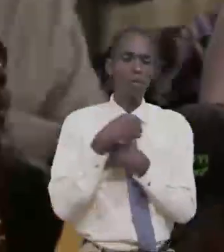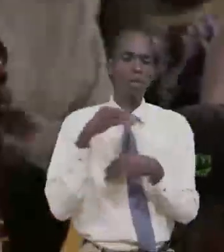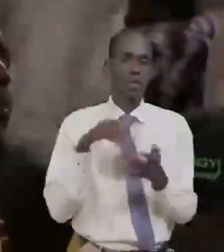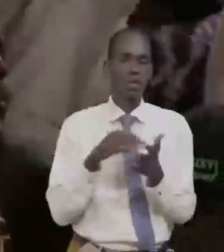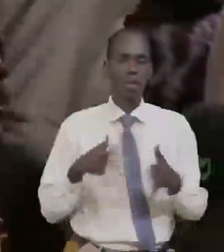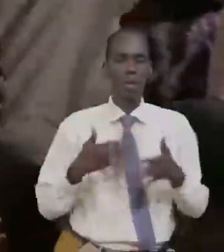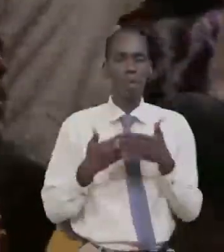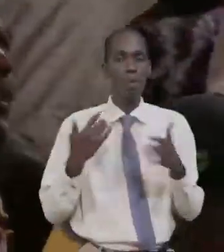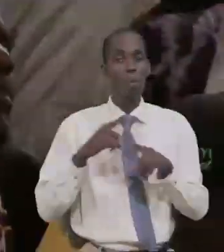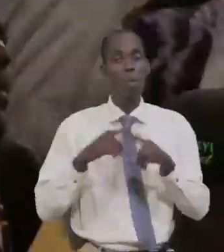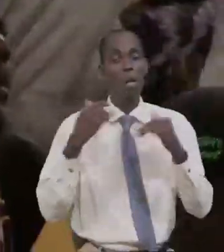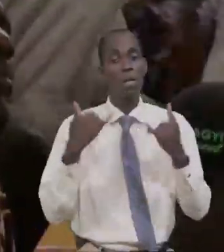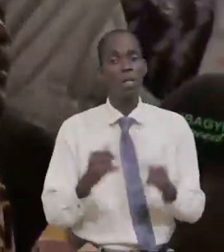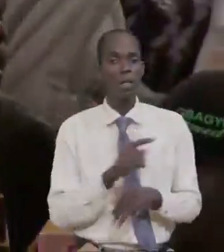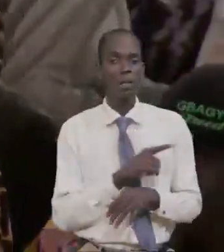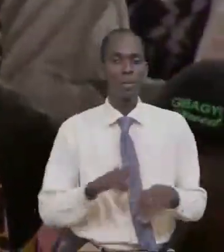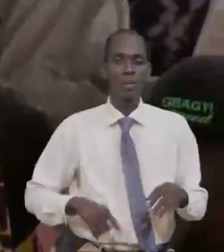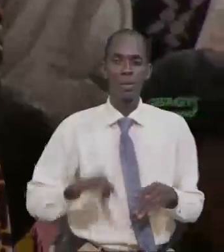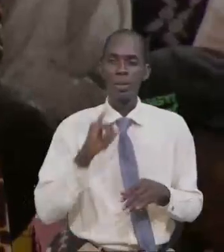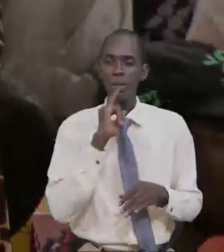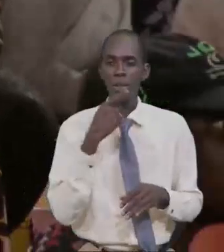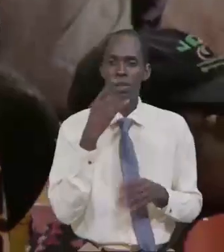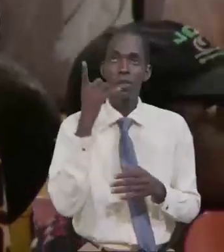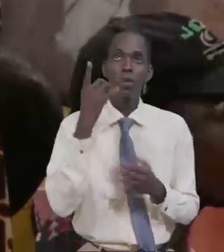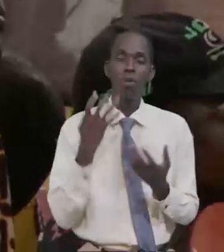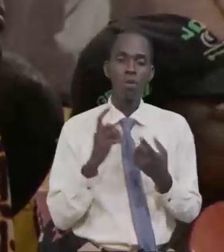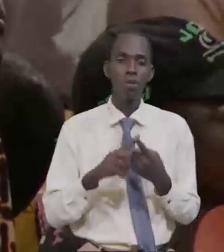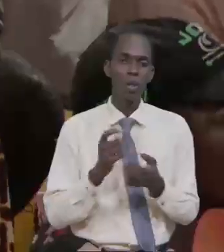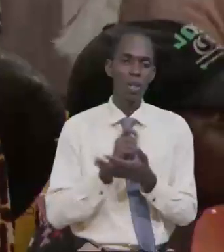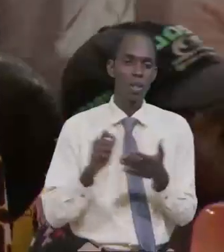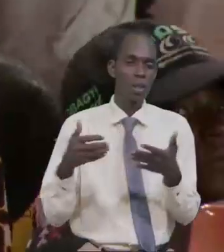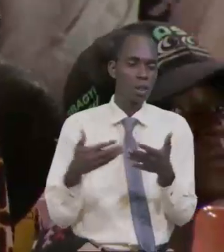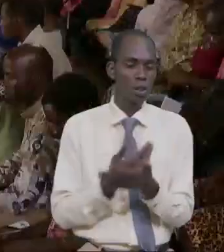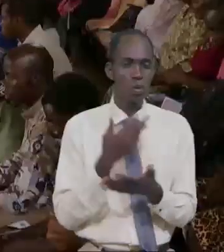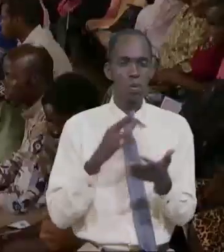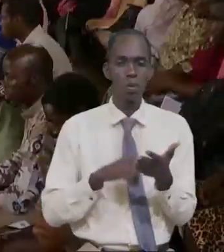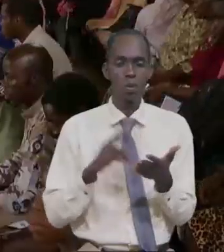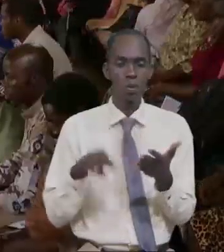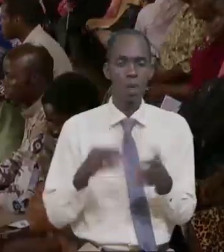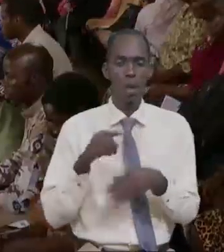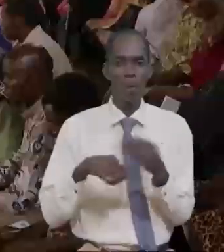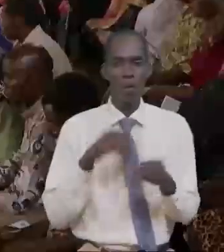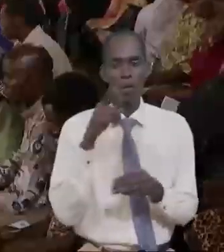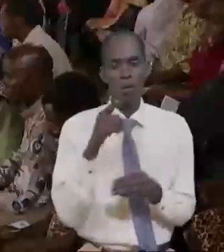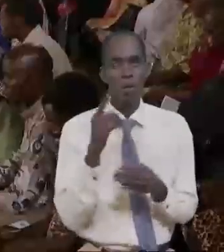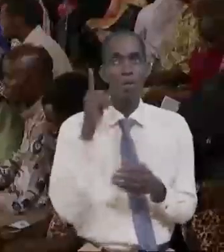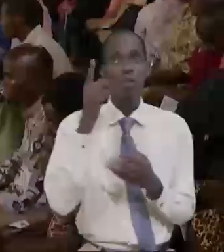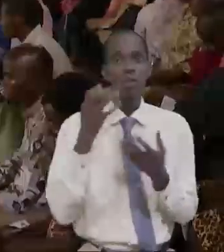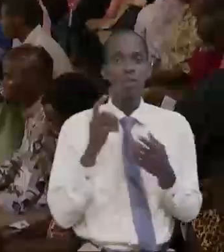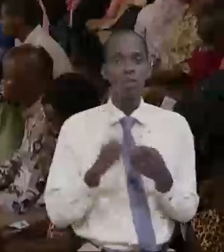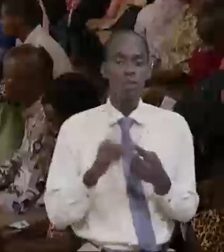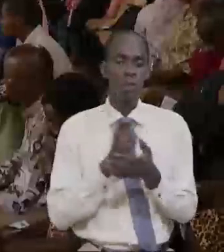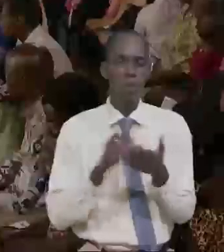name among the people who are born again, among the people who are transformed, among the people who are